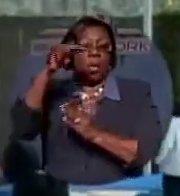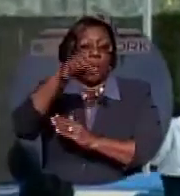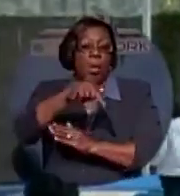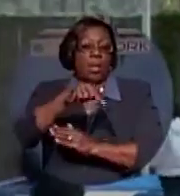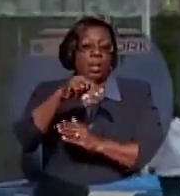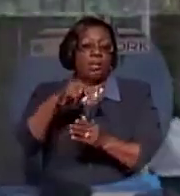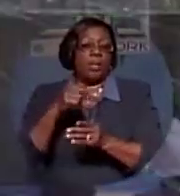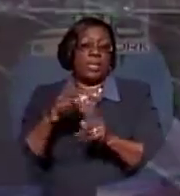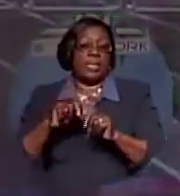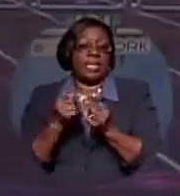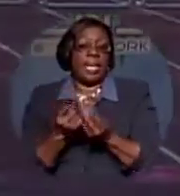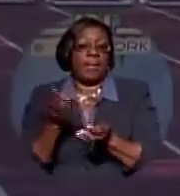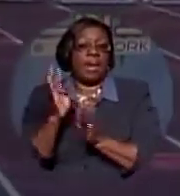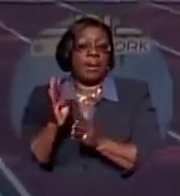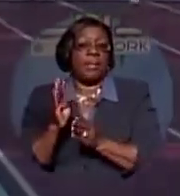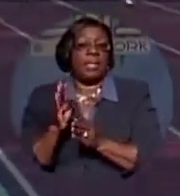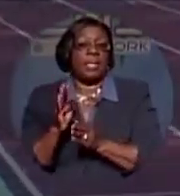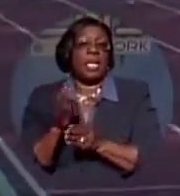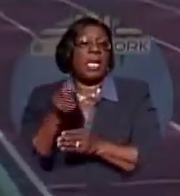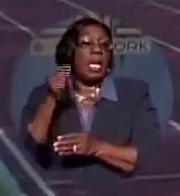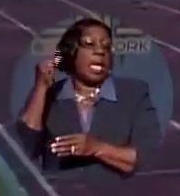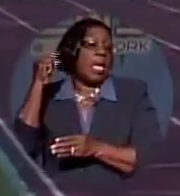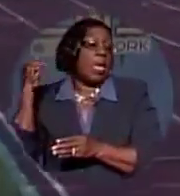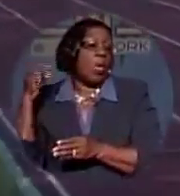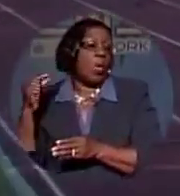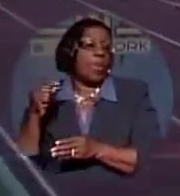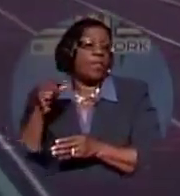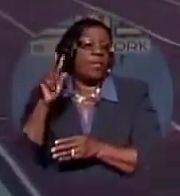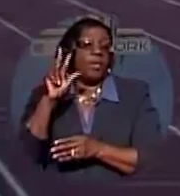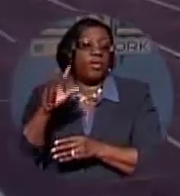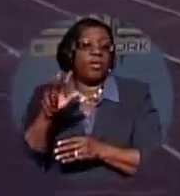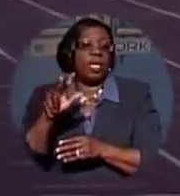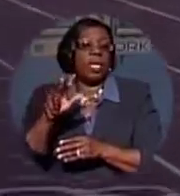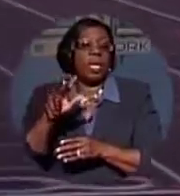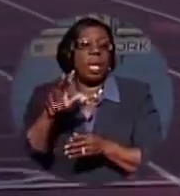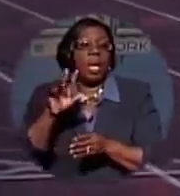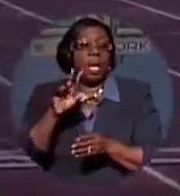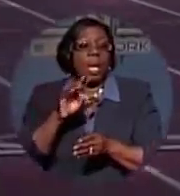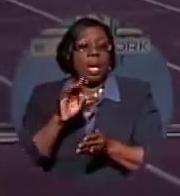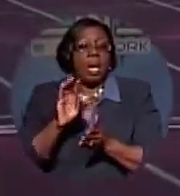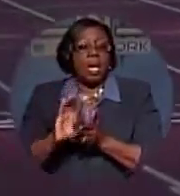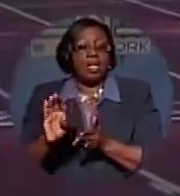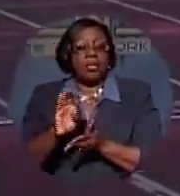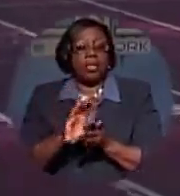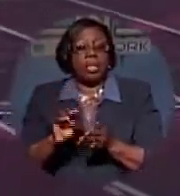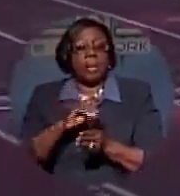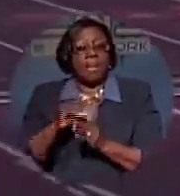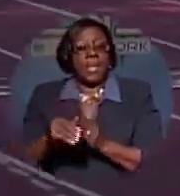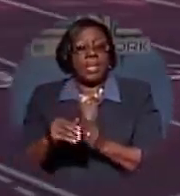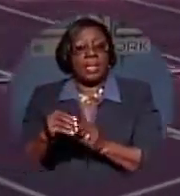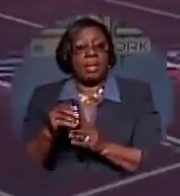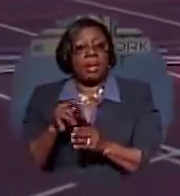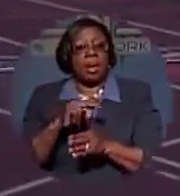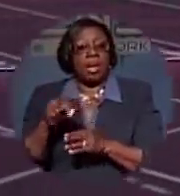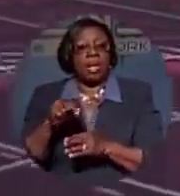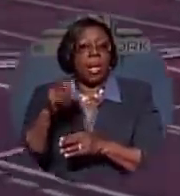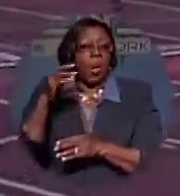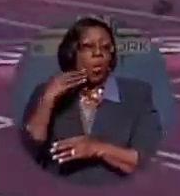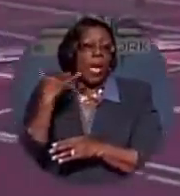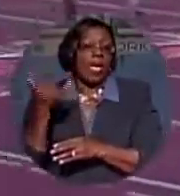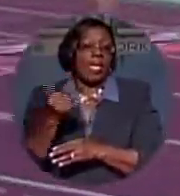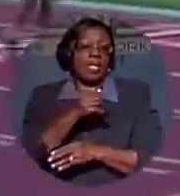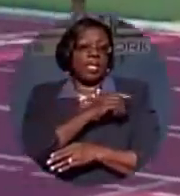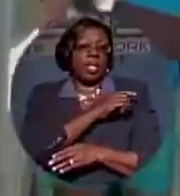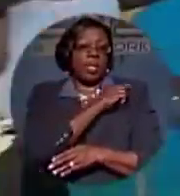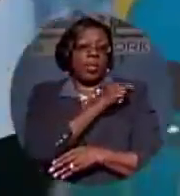Team Bahamas. A gold 300-meter hurdles under 17 girls. Maisha Newell, she brought